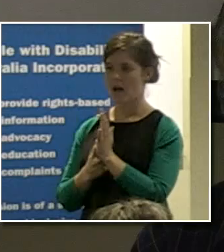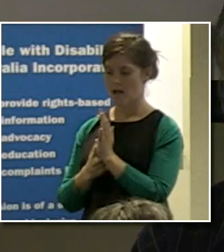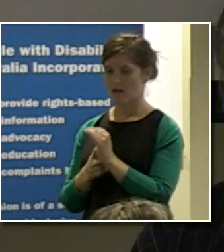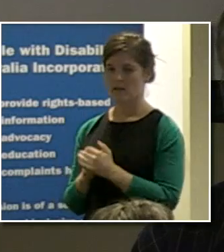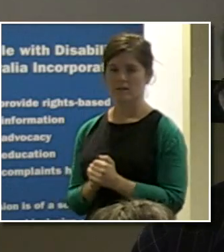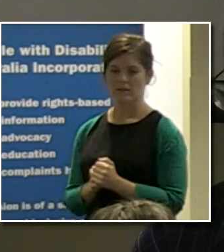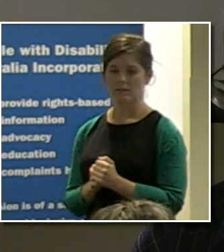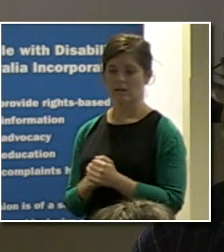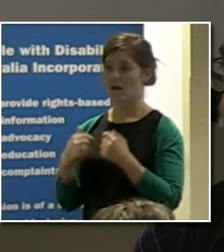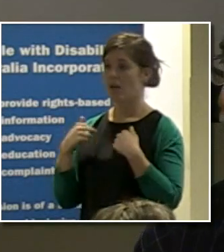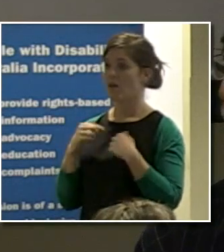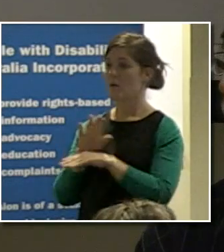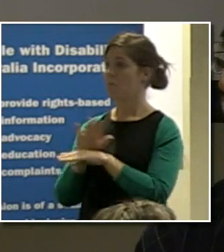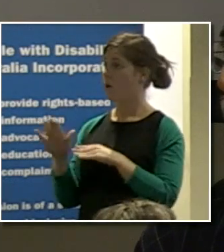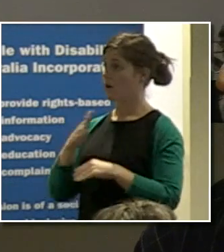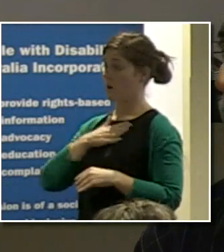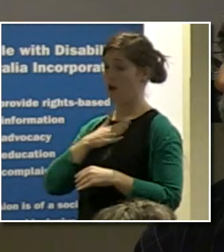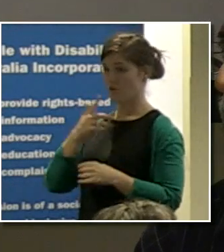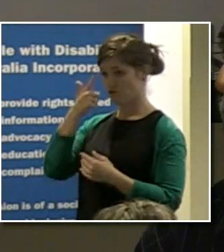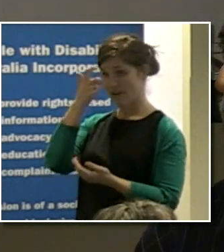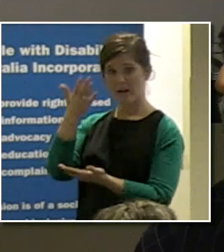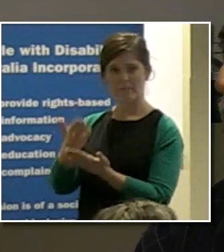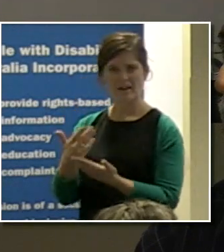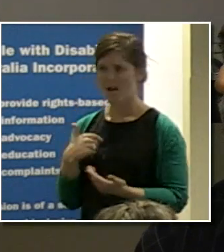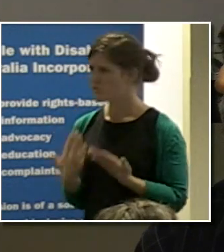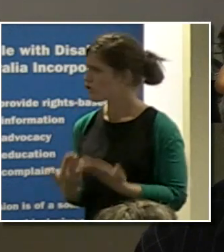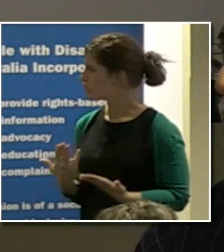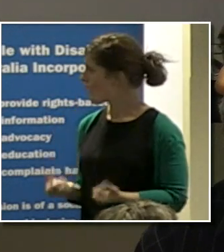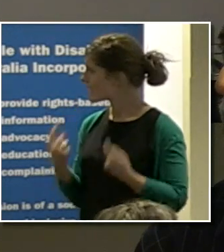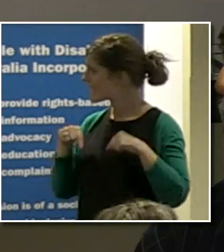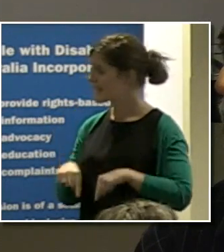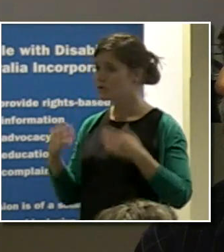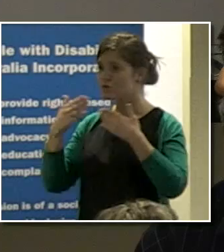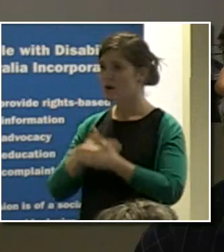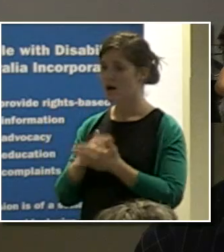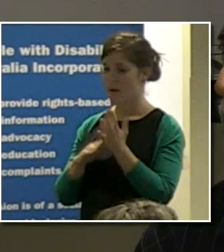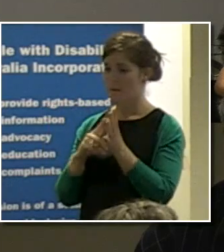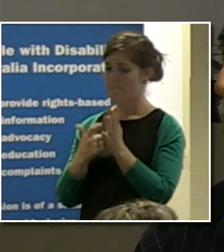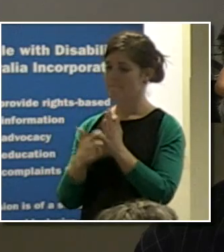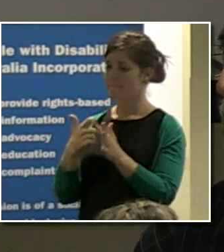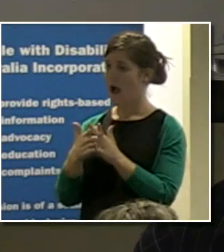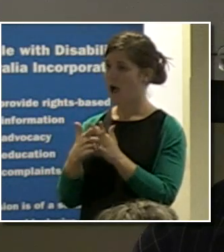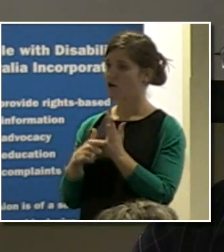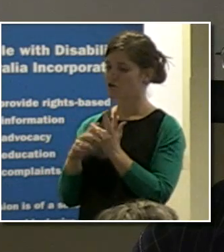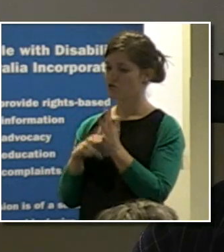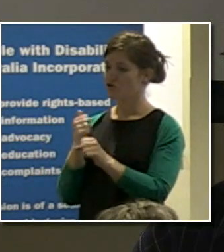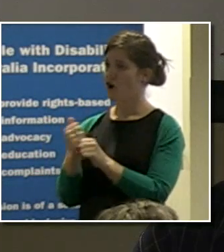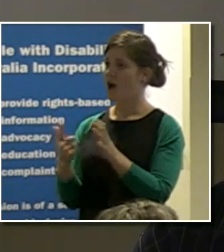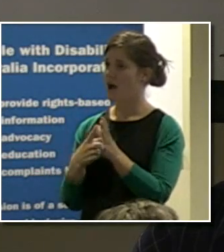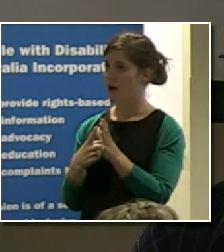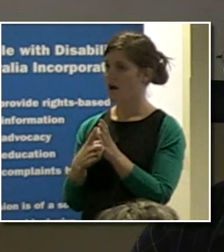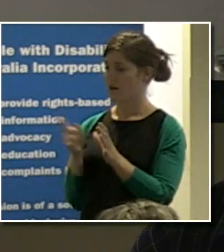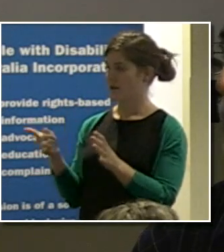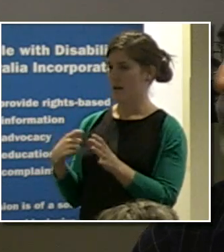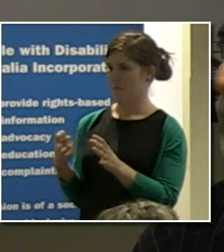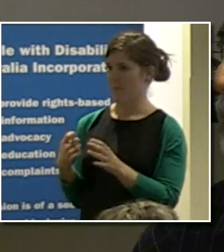board wants to recommend, I don't know if he's actually here tonight, but that Mark Tonga, who has been a member